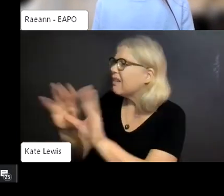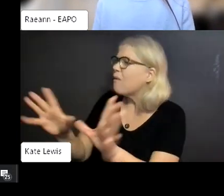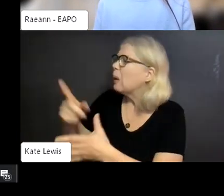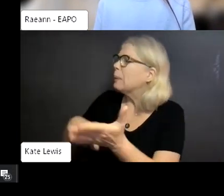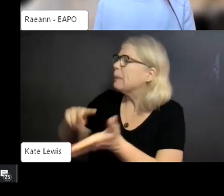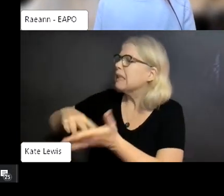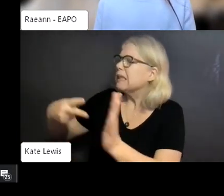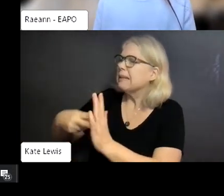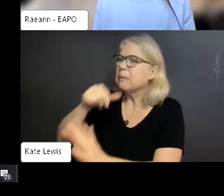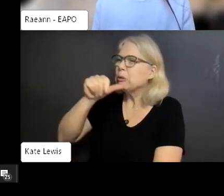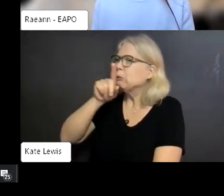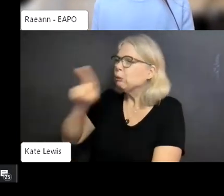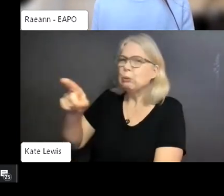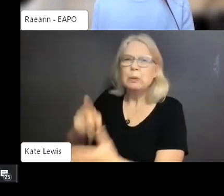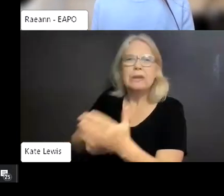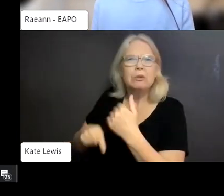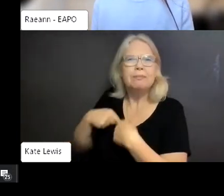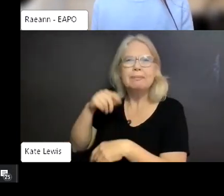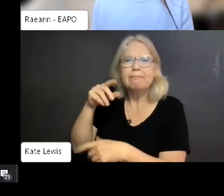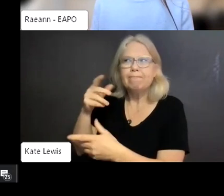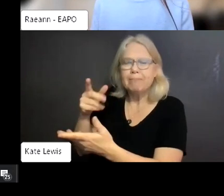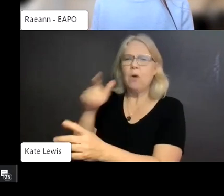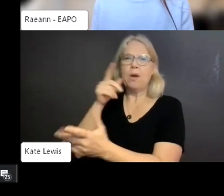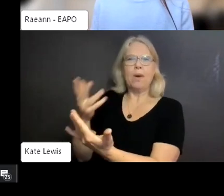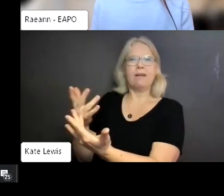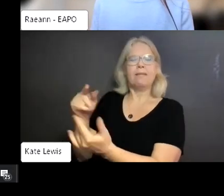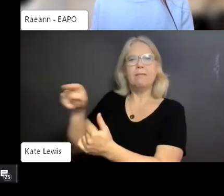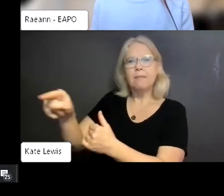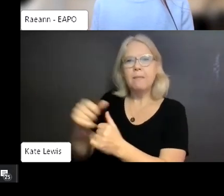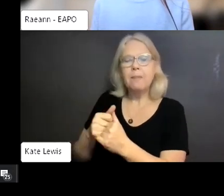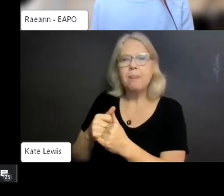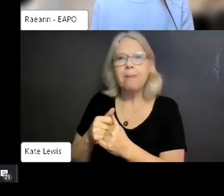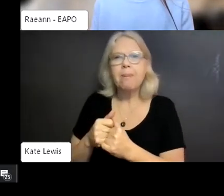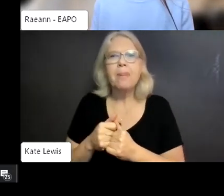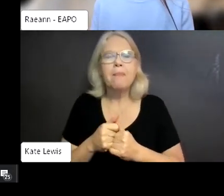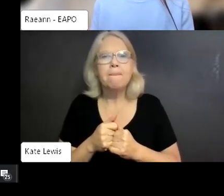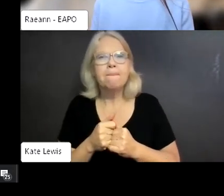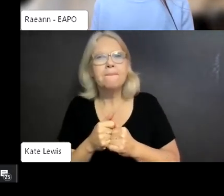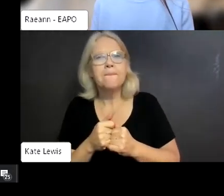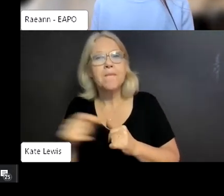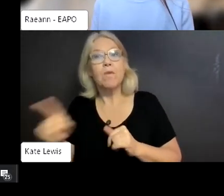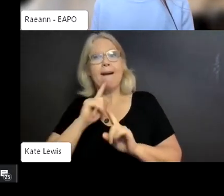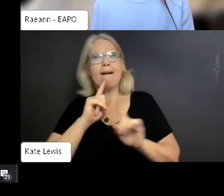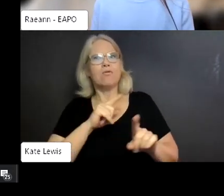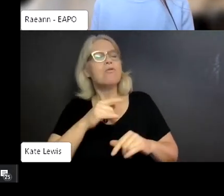I'll just go to the next question while they put that in. Oh, how do they speak to their loved ones?